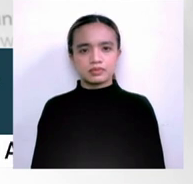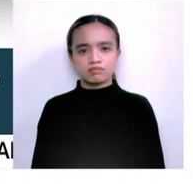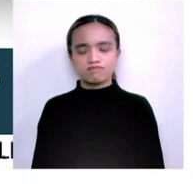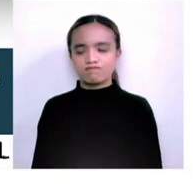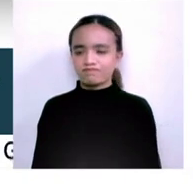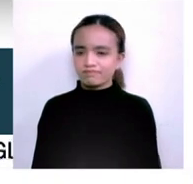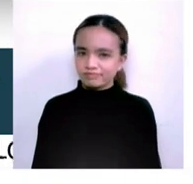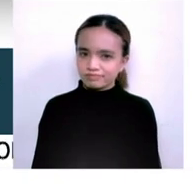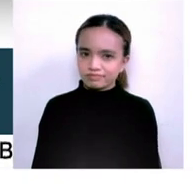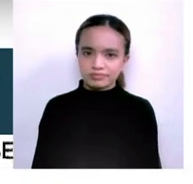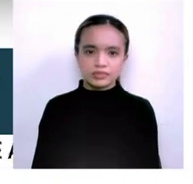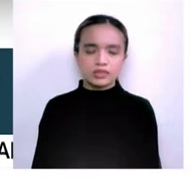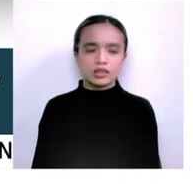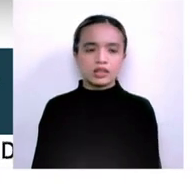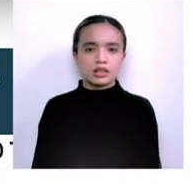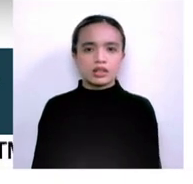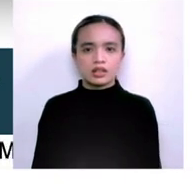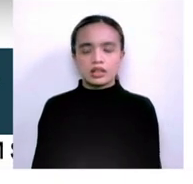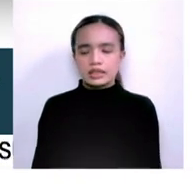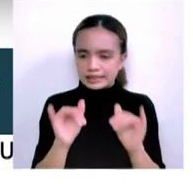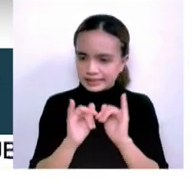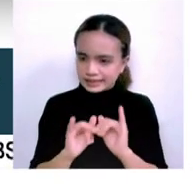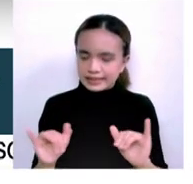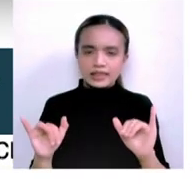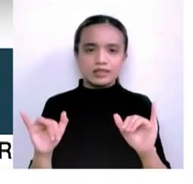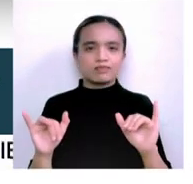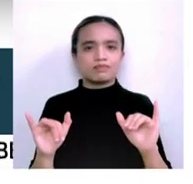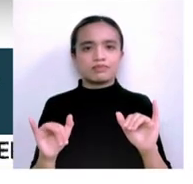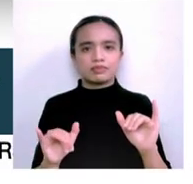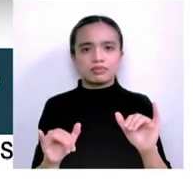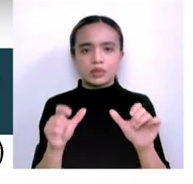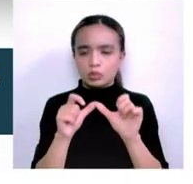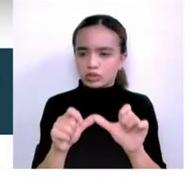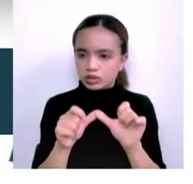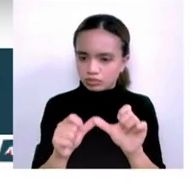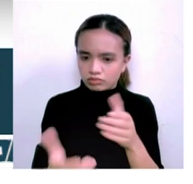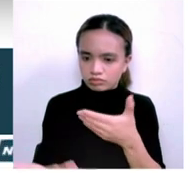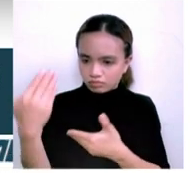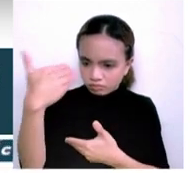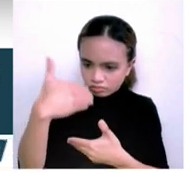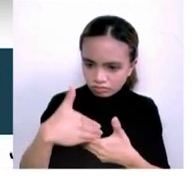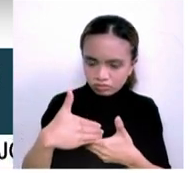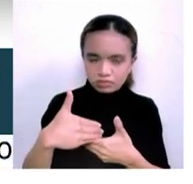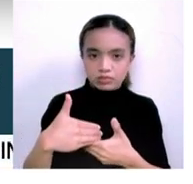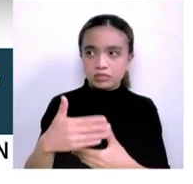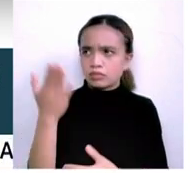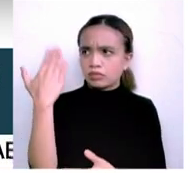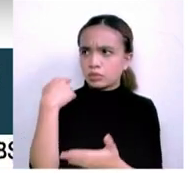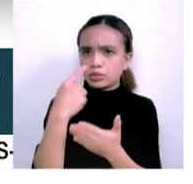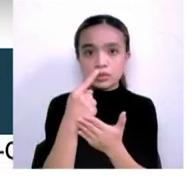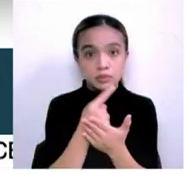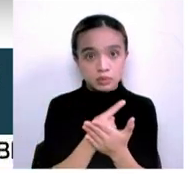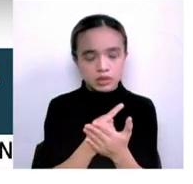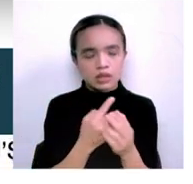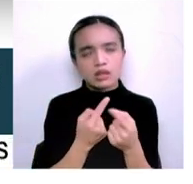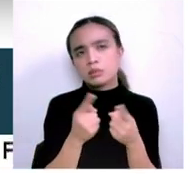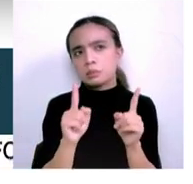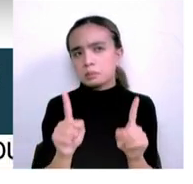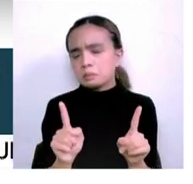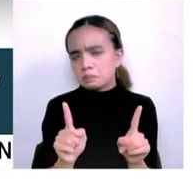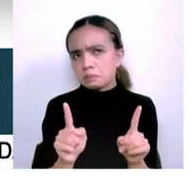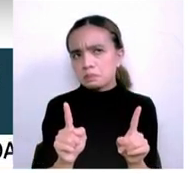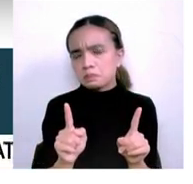Involved po na police ay patuloy pong pupunta dito sa lugar namin. Ang nakaraang linggo lang po, meron pong